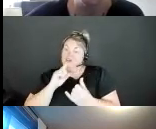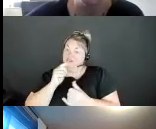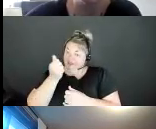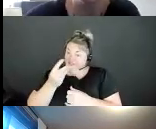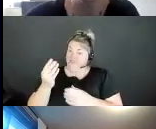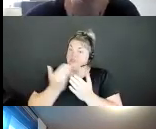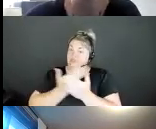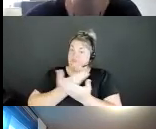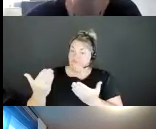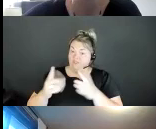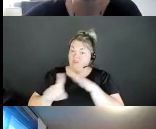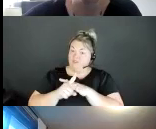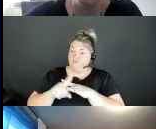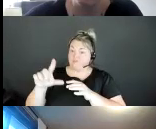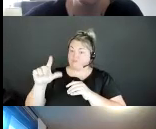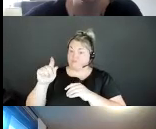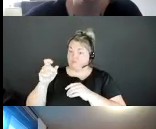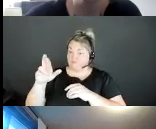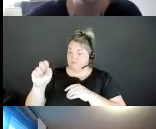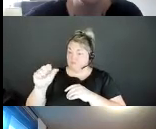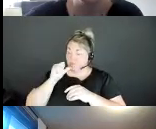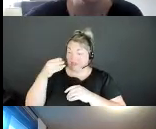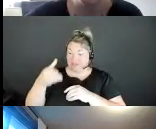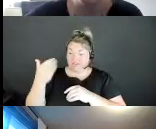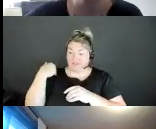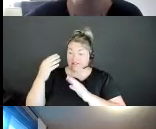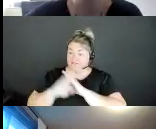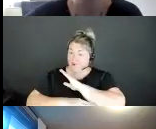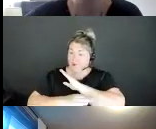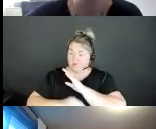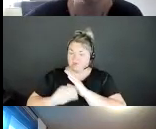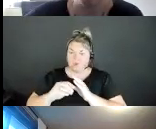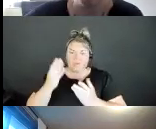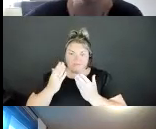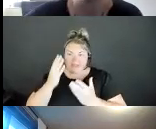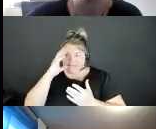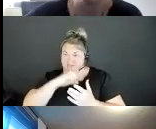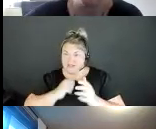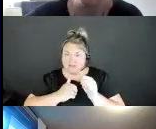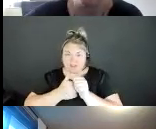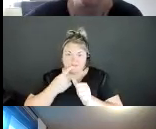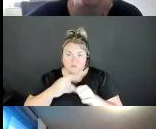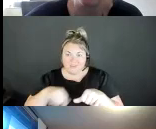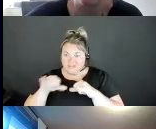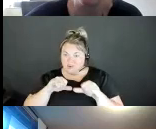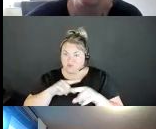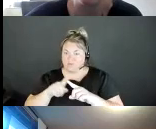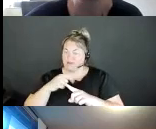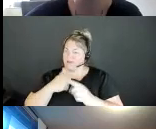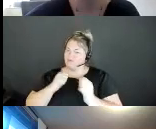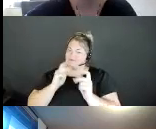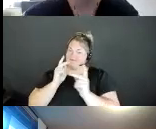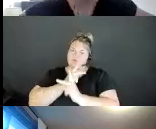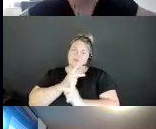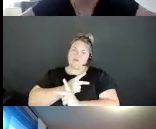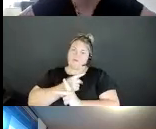things that have shown up in ladders that weren't there last fall. And so maybe I missed an update to the standards, but I was just trying to figure out, we're